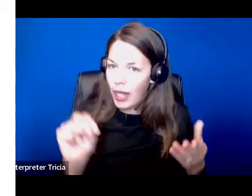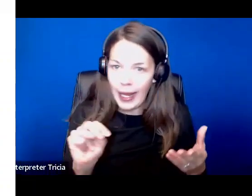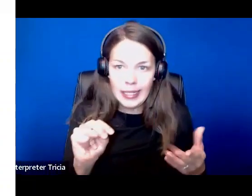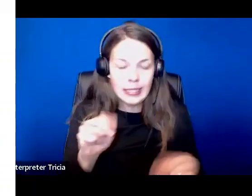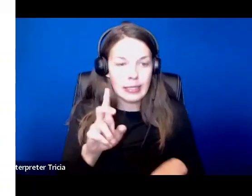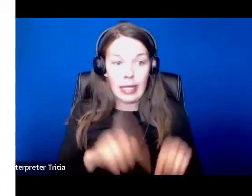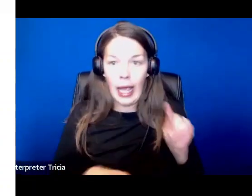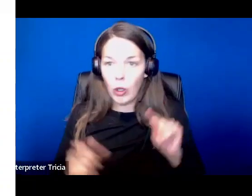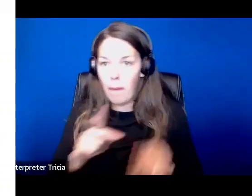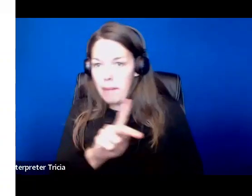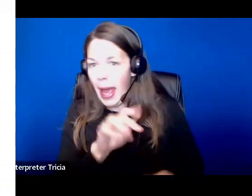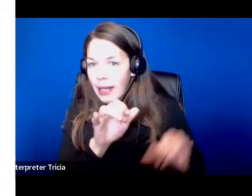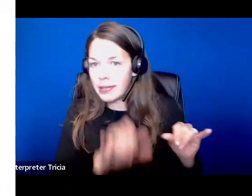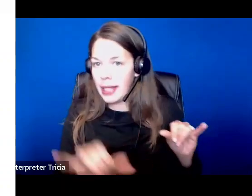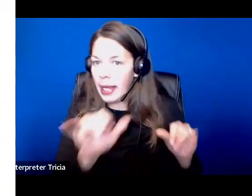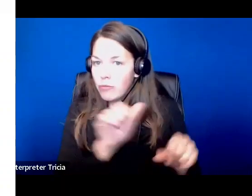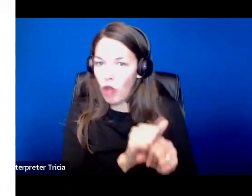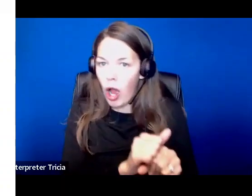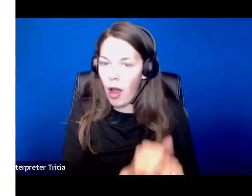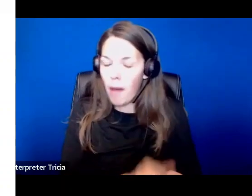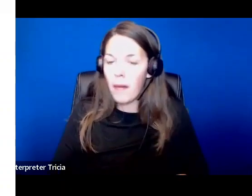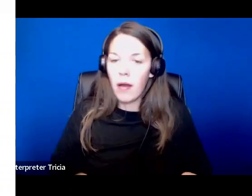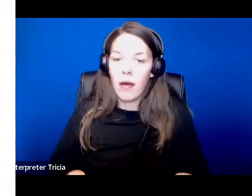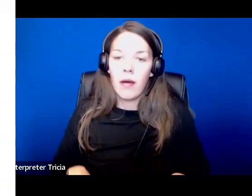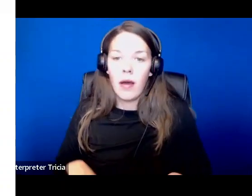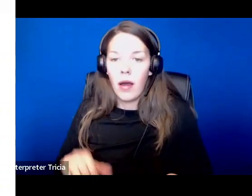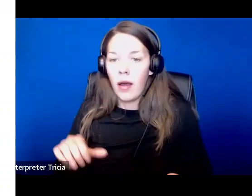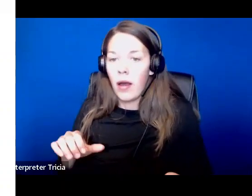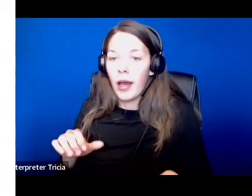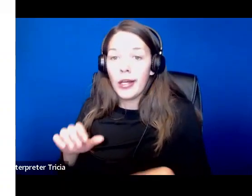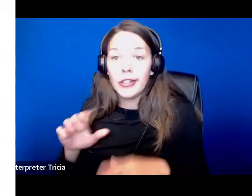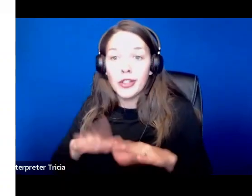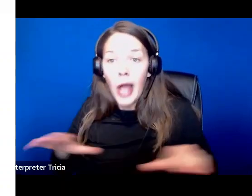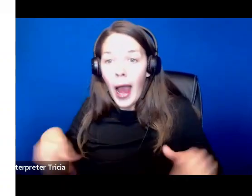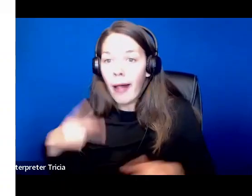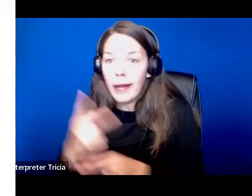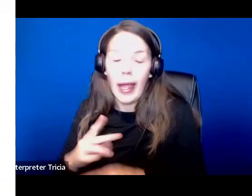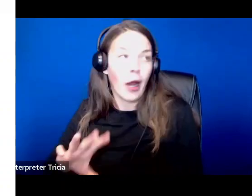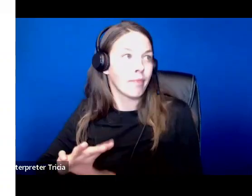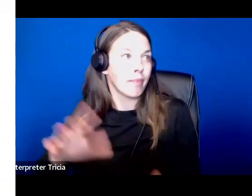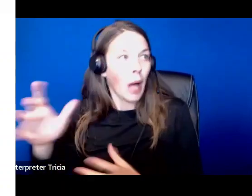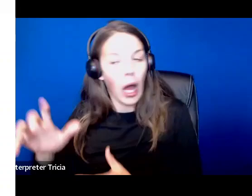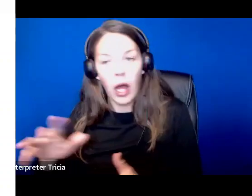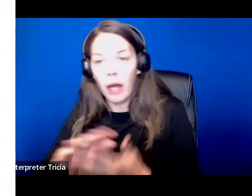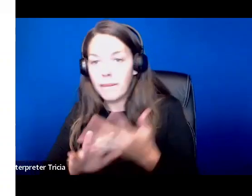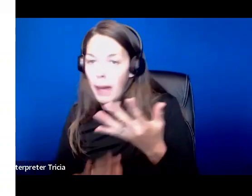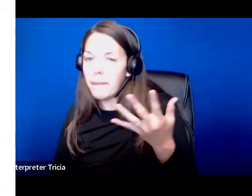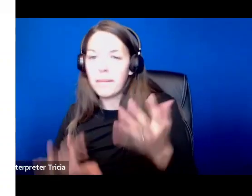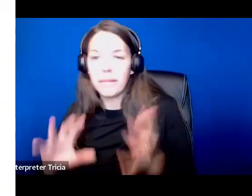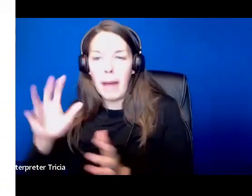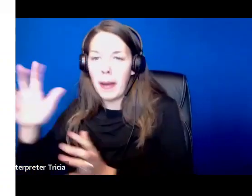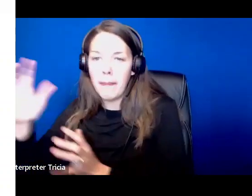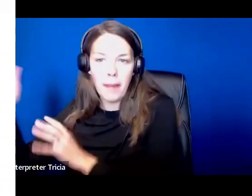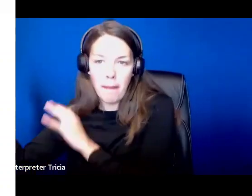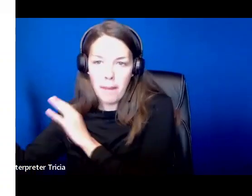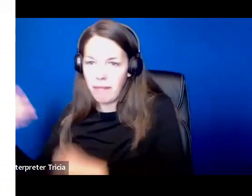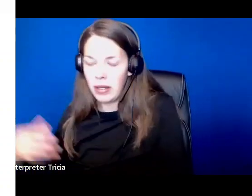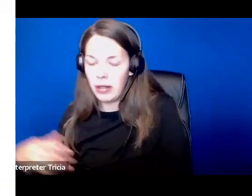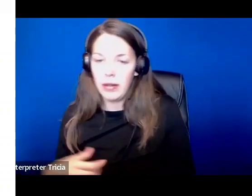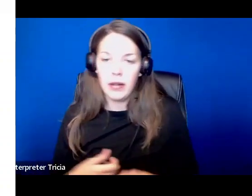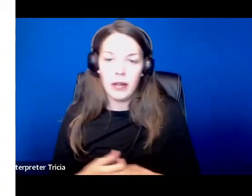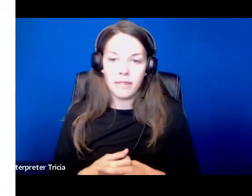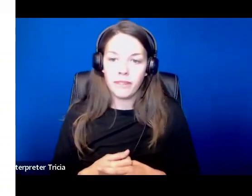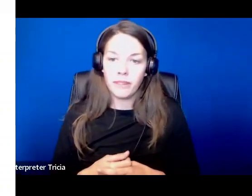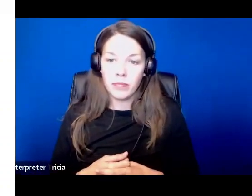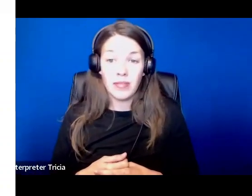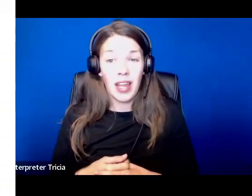them, their whole carpool, childcare, all that was all messed up. And these huge dislocations were a lot bigger